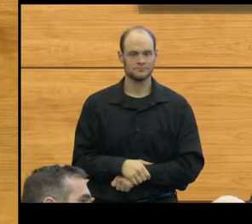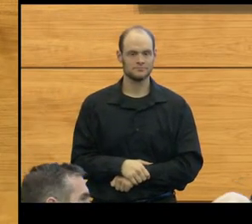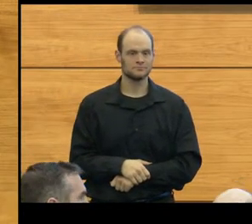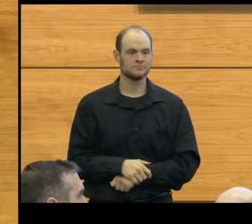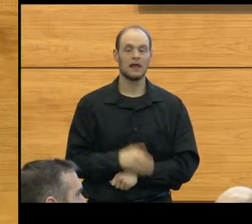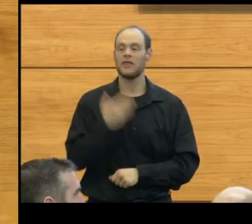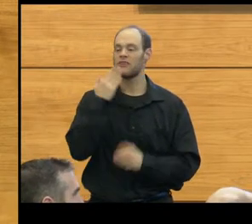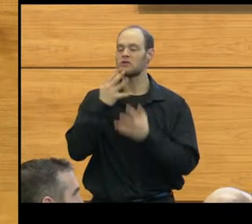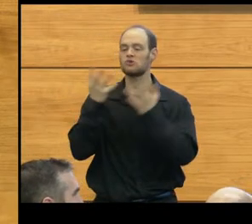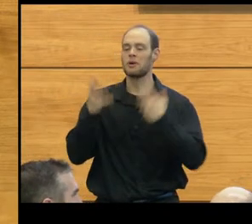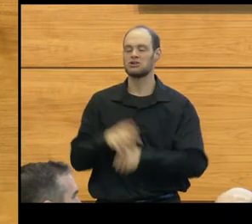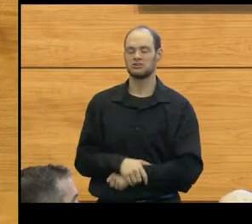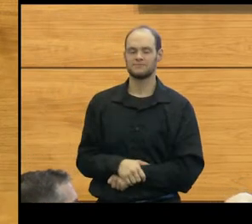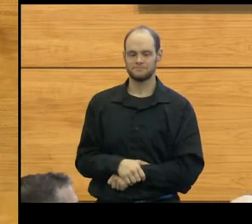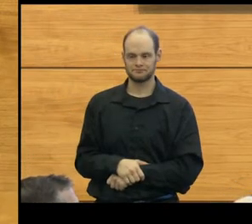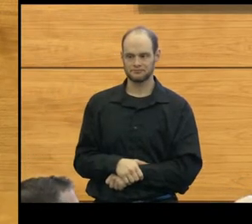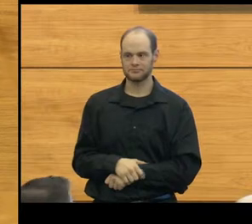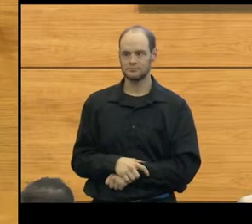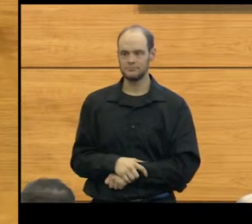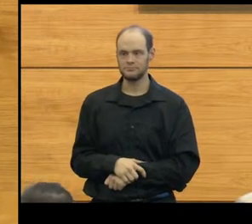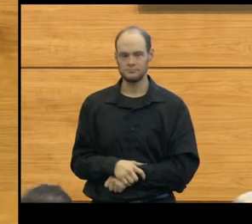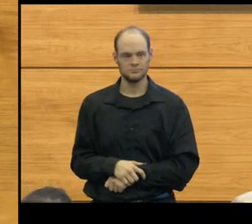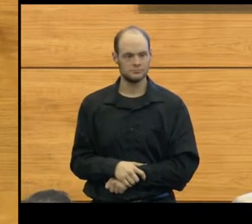Thank you so much.